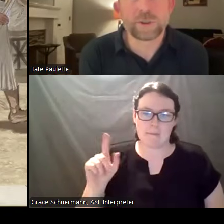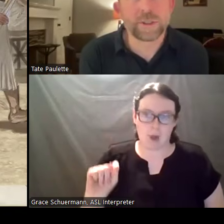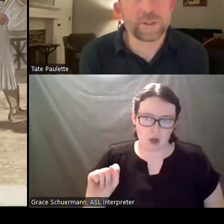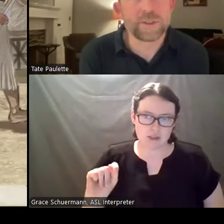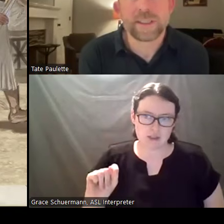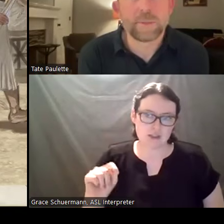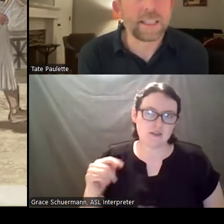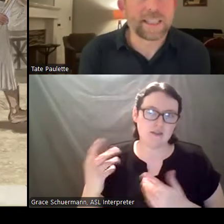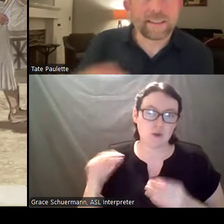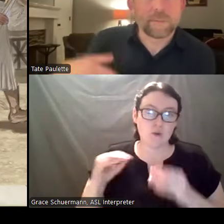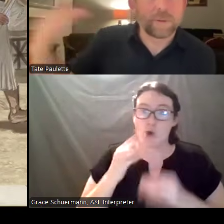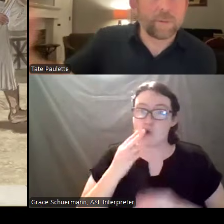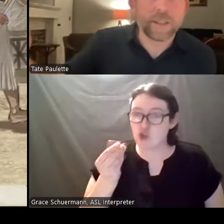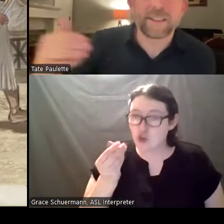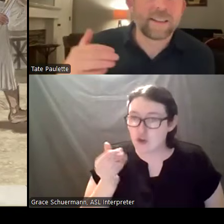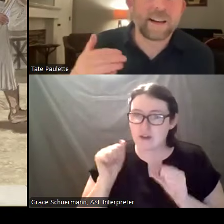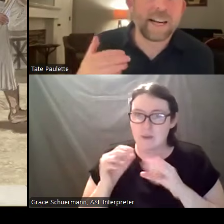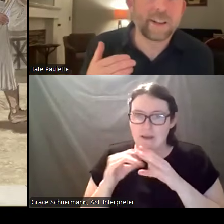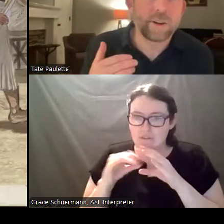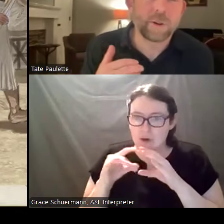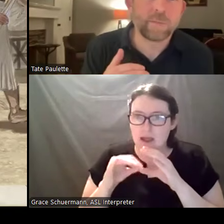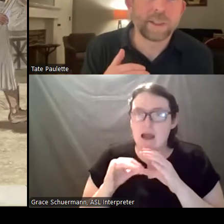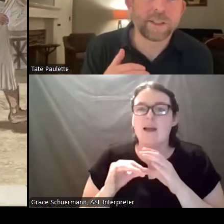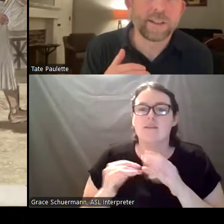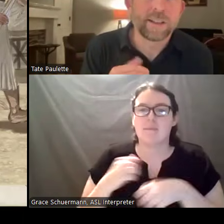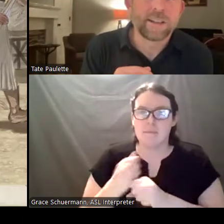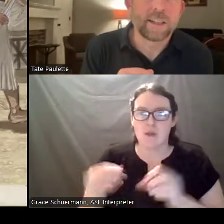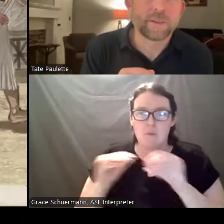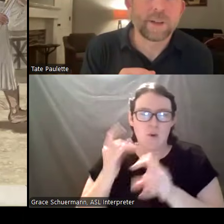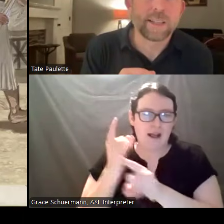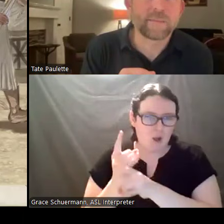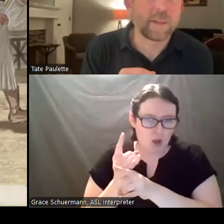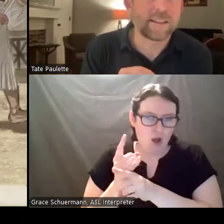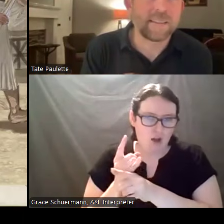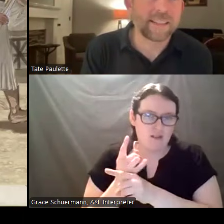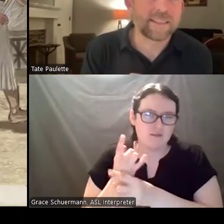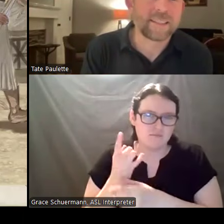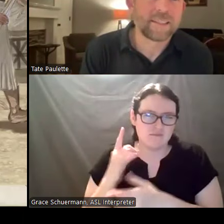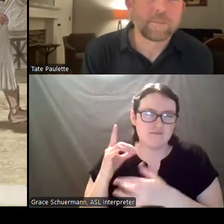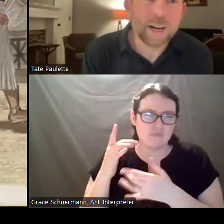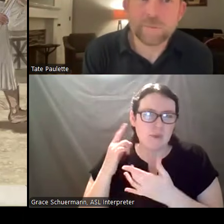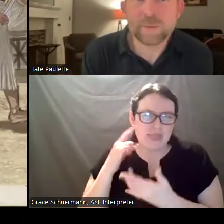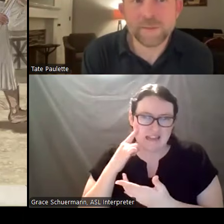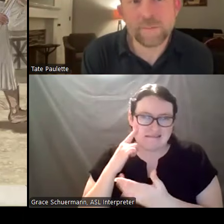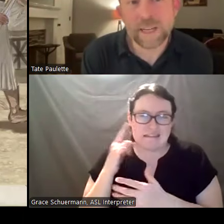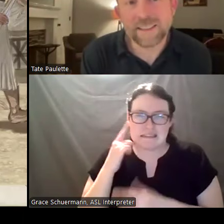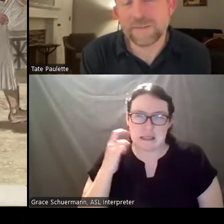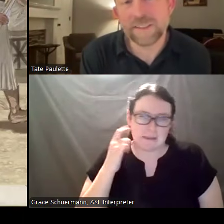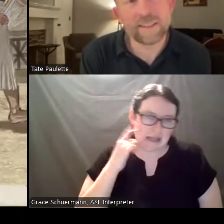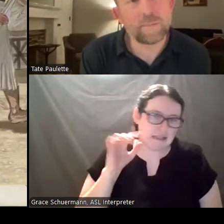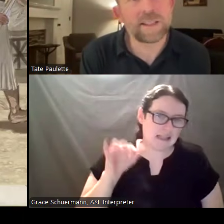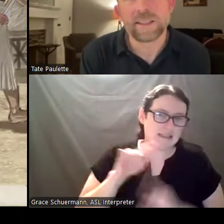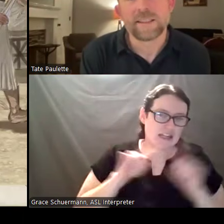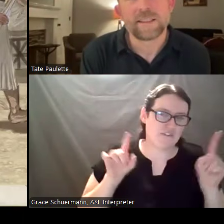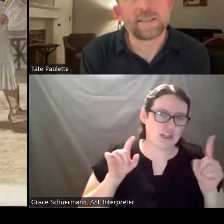fermentable sugars, meaning at least up to a point, a higher alcohol beer. So I suspect that that's probably one of the main